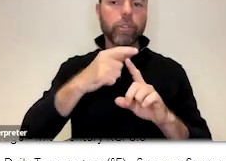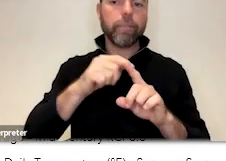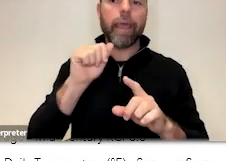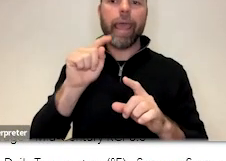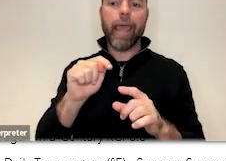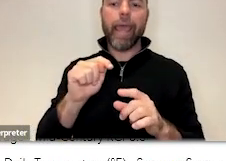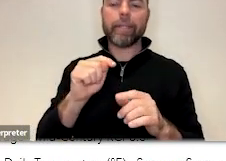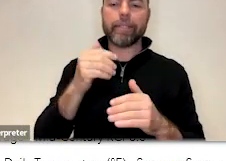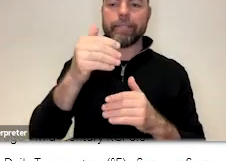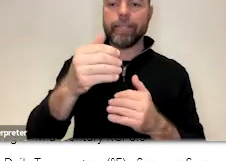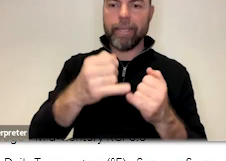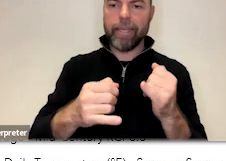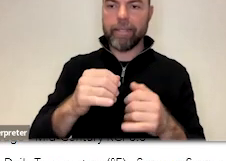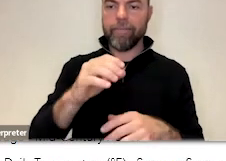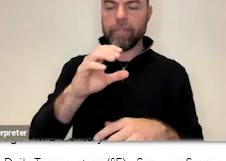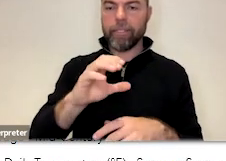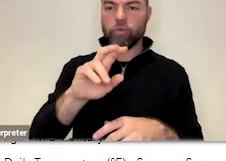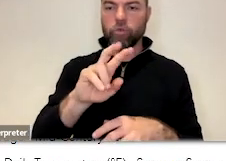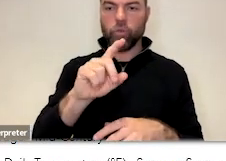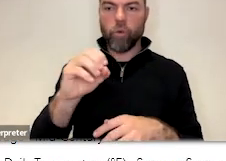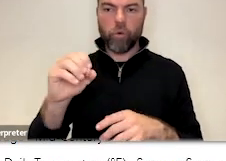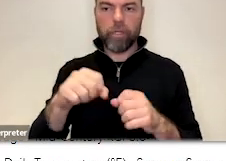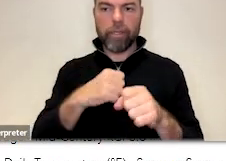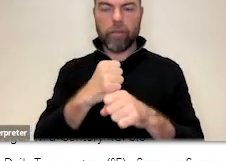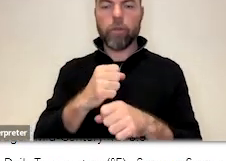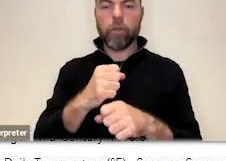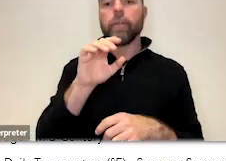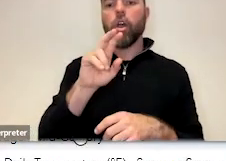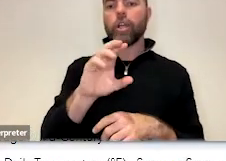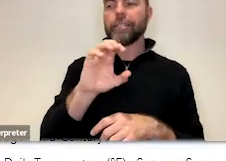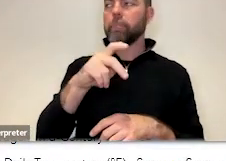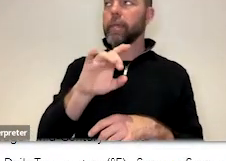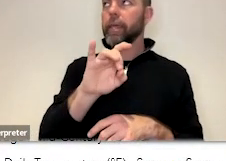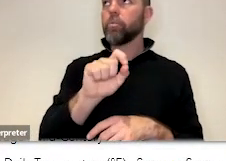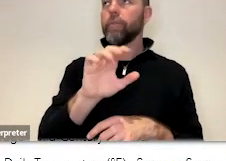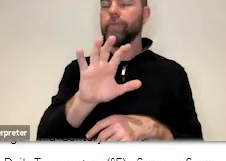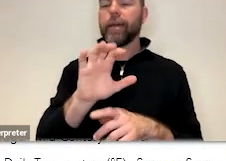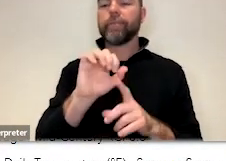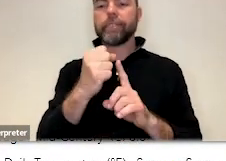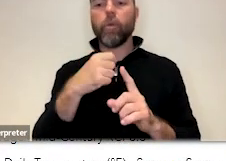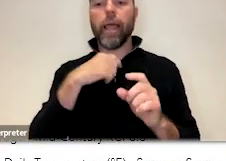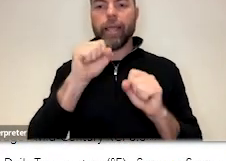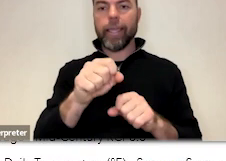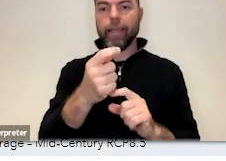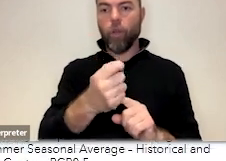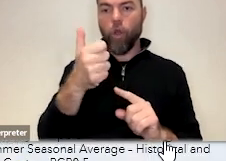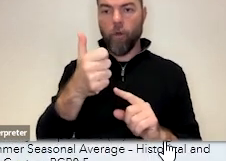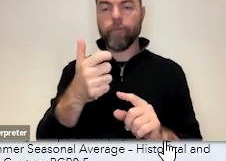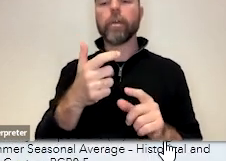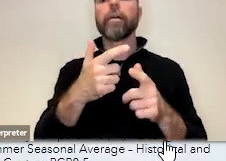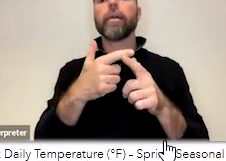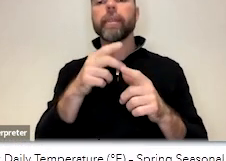end of century RCP 8.5 scenario. And I can turn that off and I can look